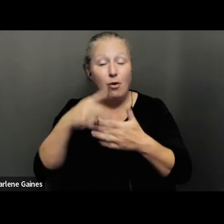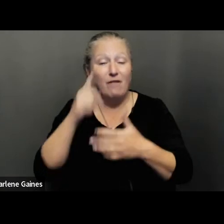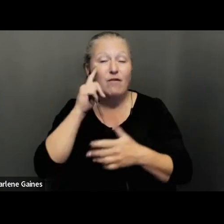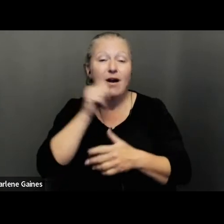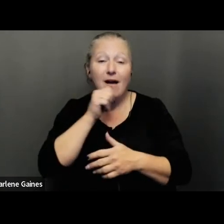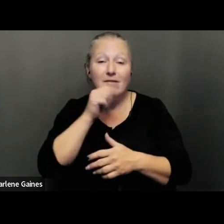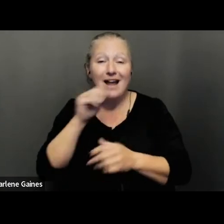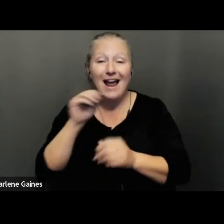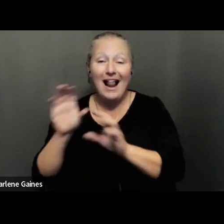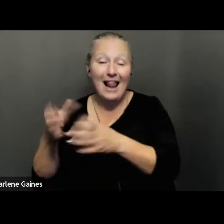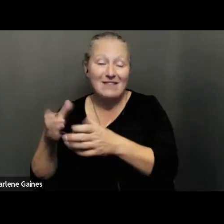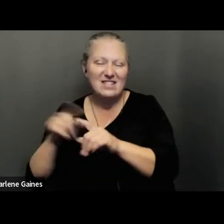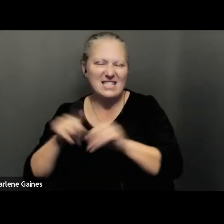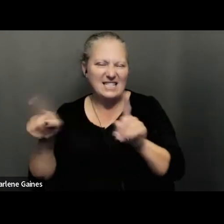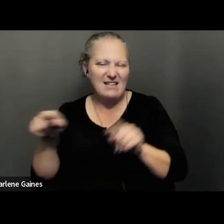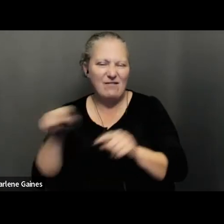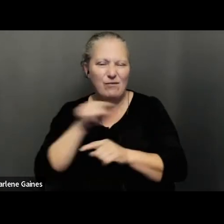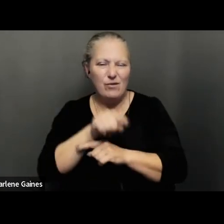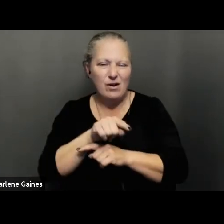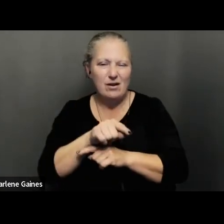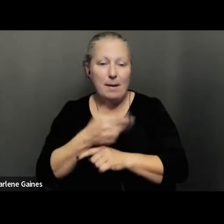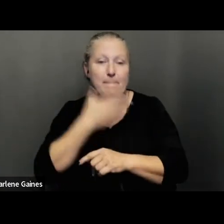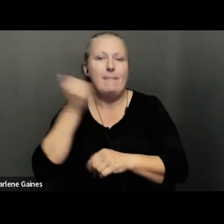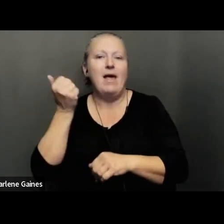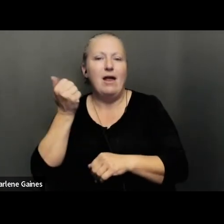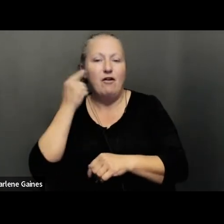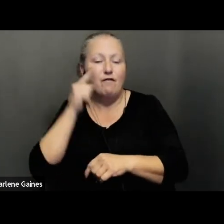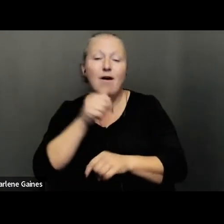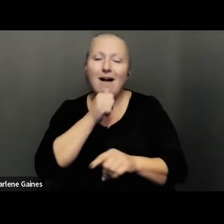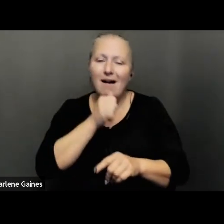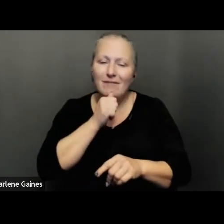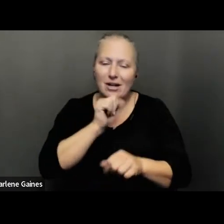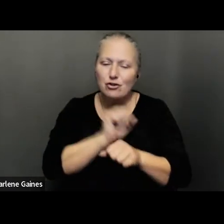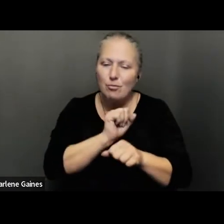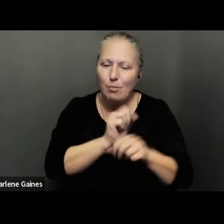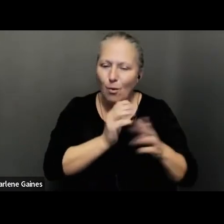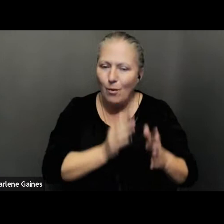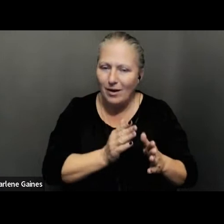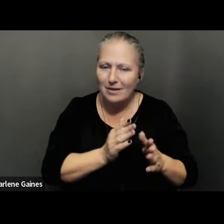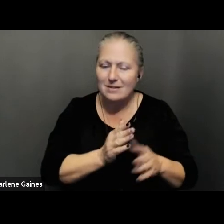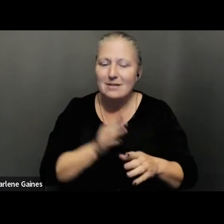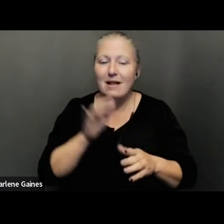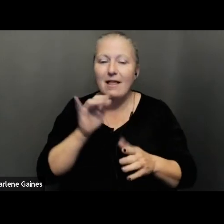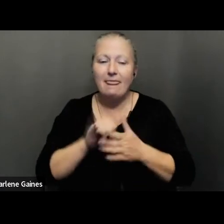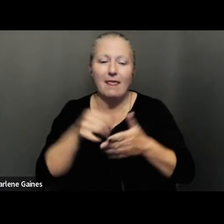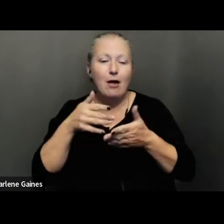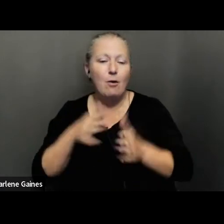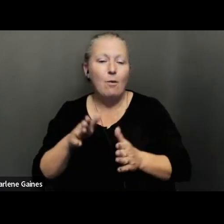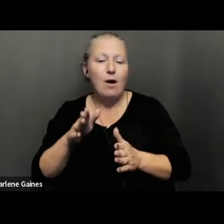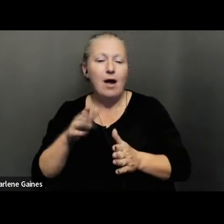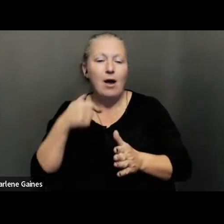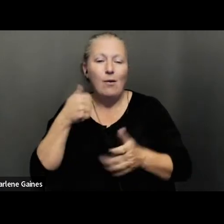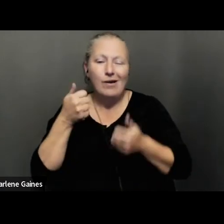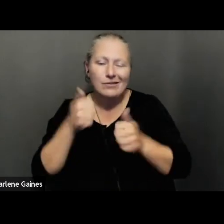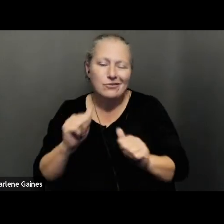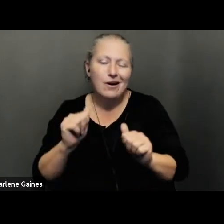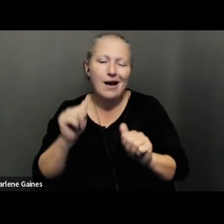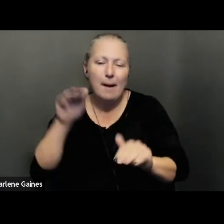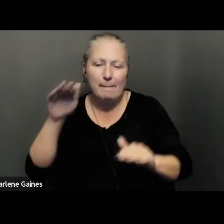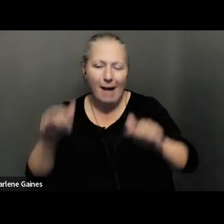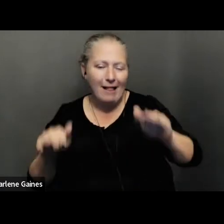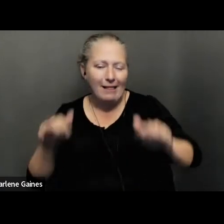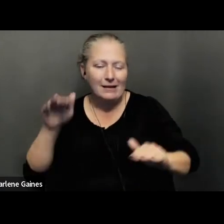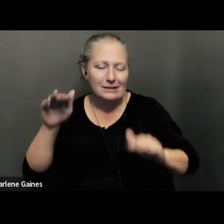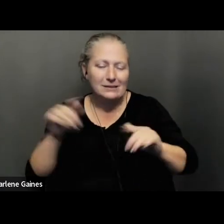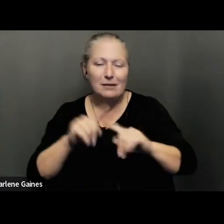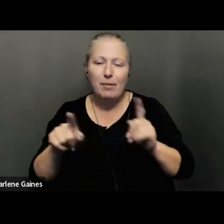classified were different. They were much better than for the confidential employees. In this way, we attempted to kind of balance that.